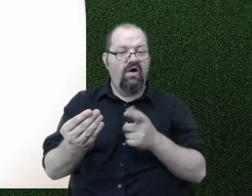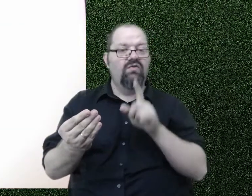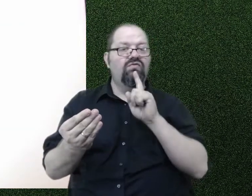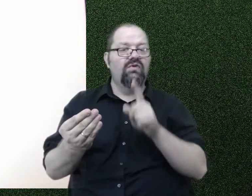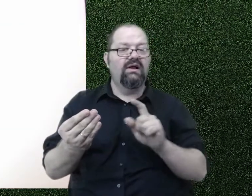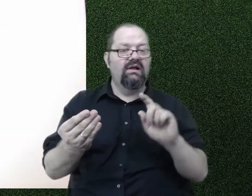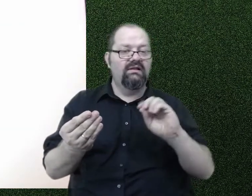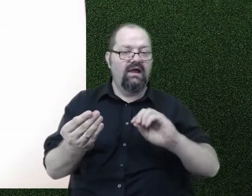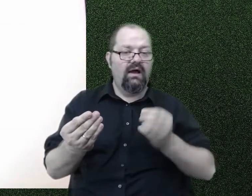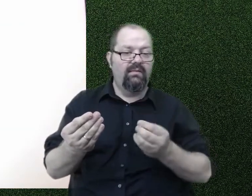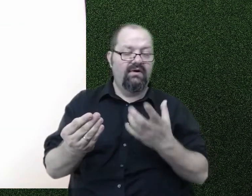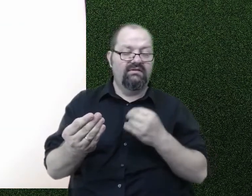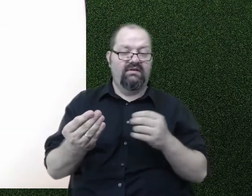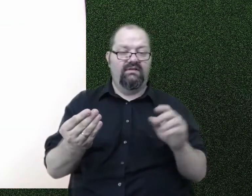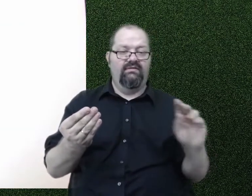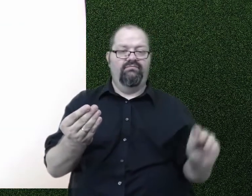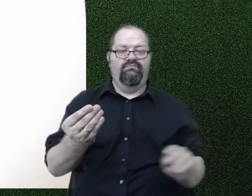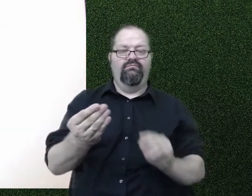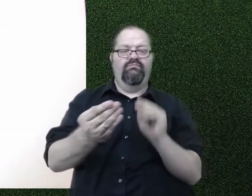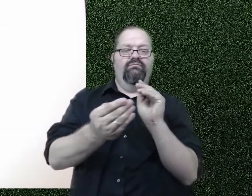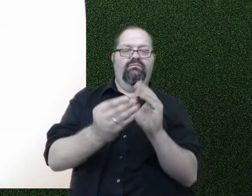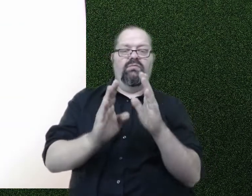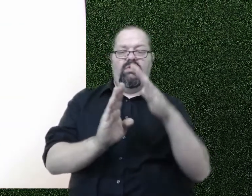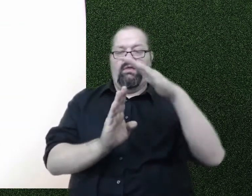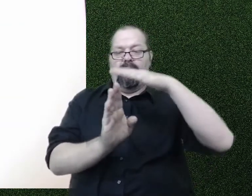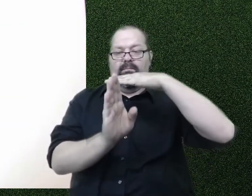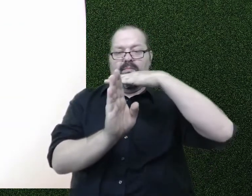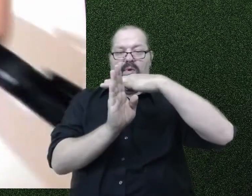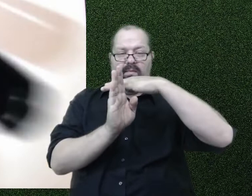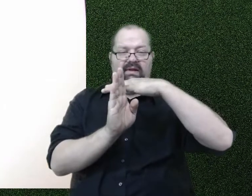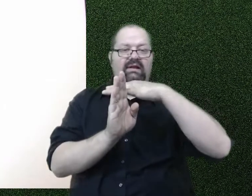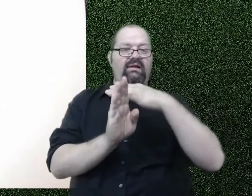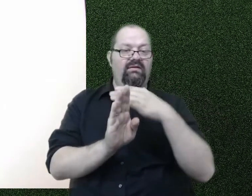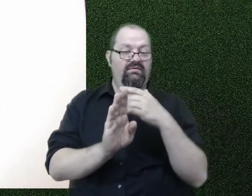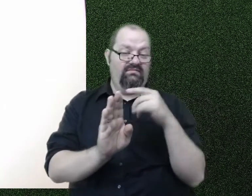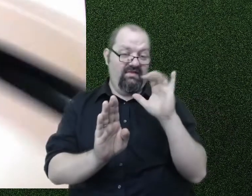and we intersected it with a perpendicular axis that we called the y-axis.